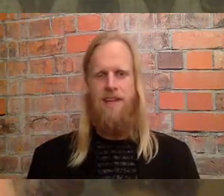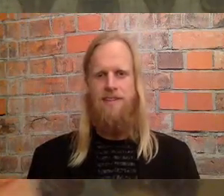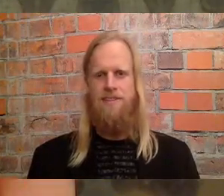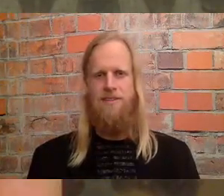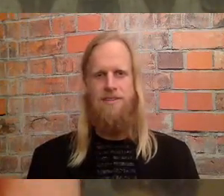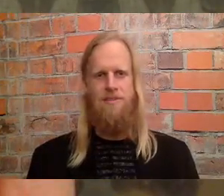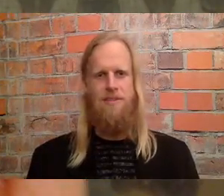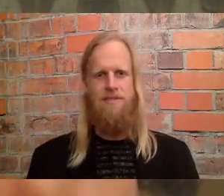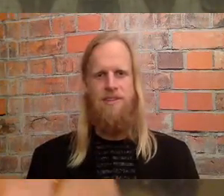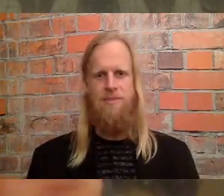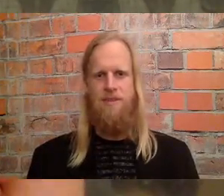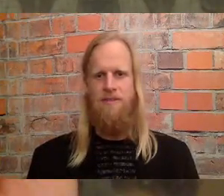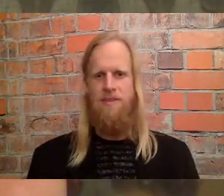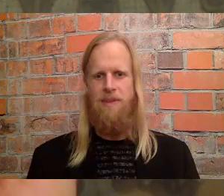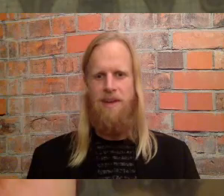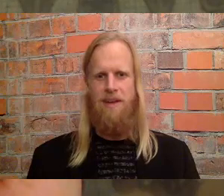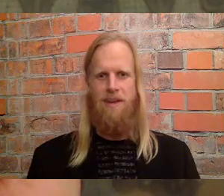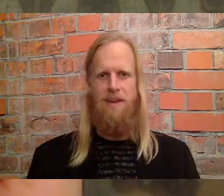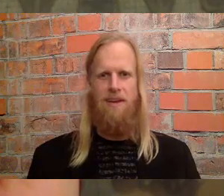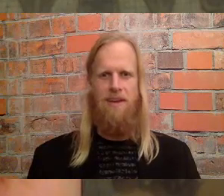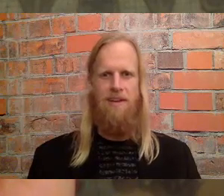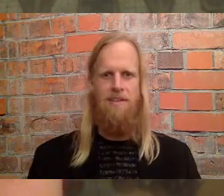sonyasophia.us,